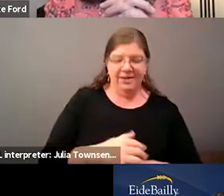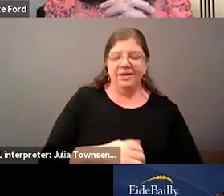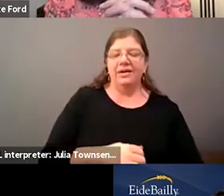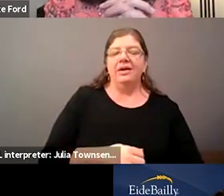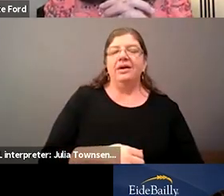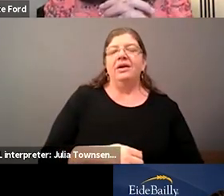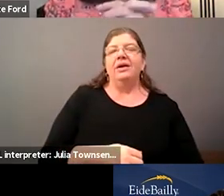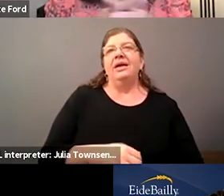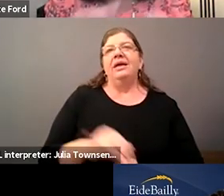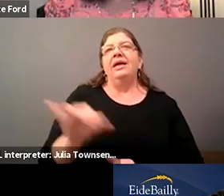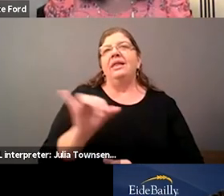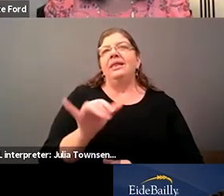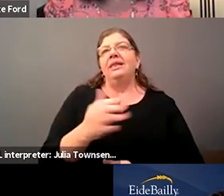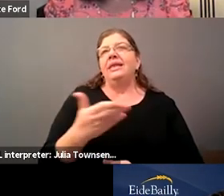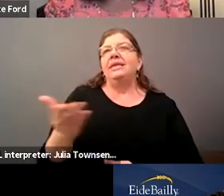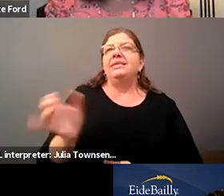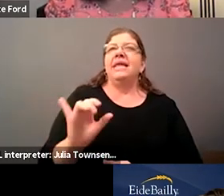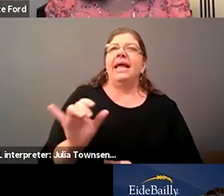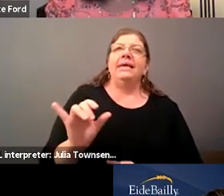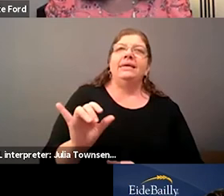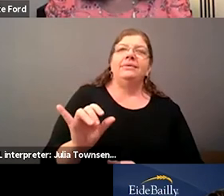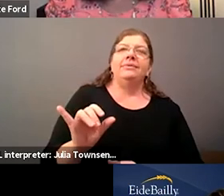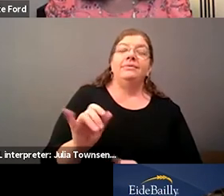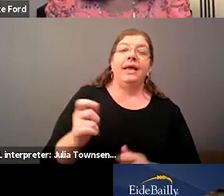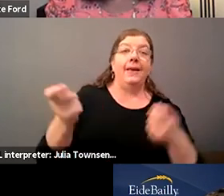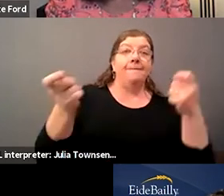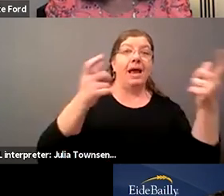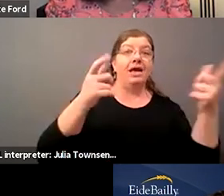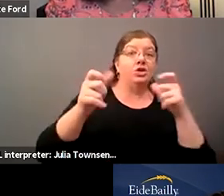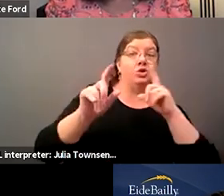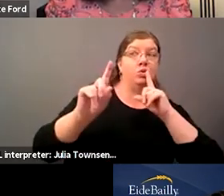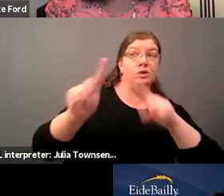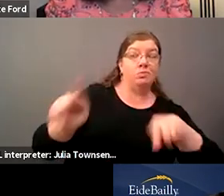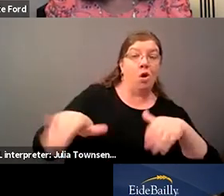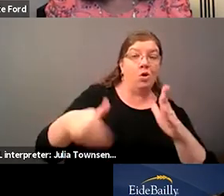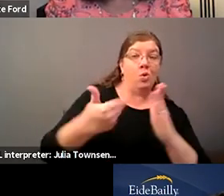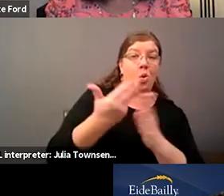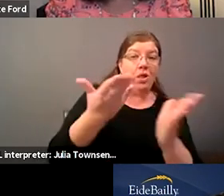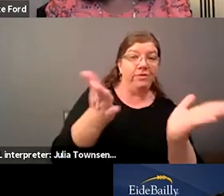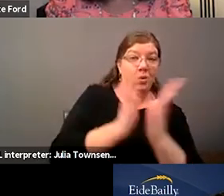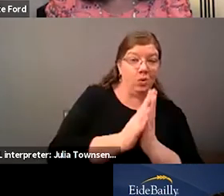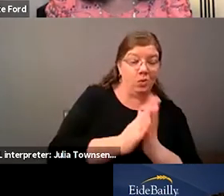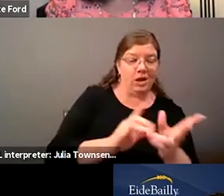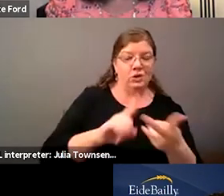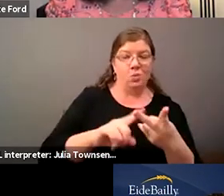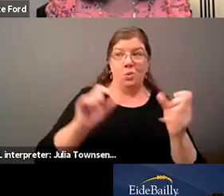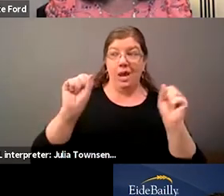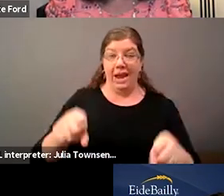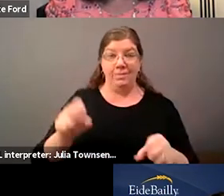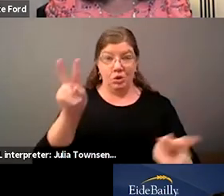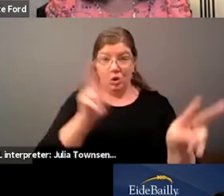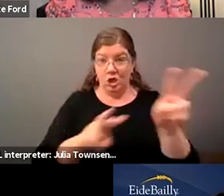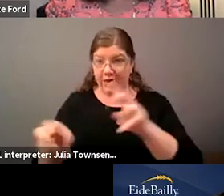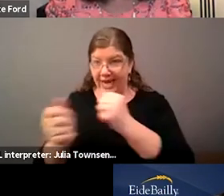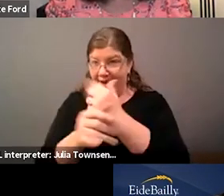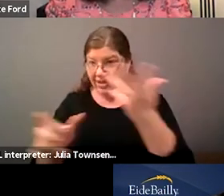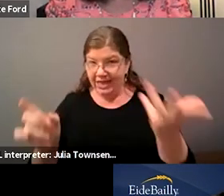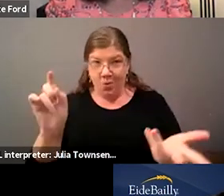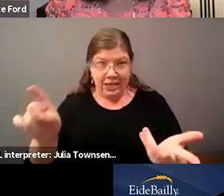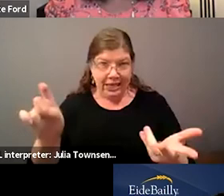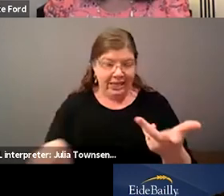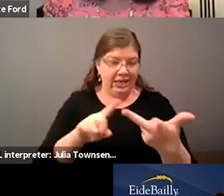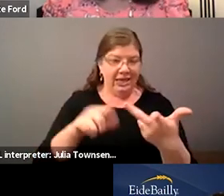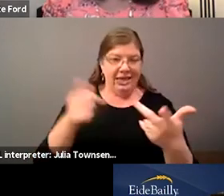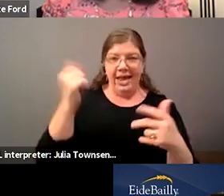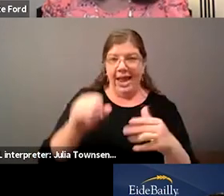looking at things such as did management respond to all of our requests were we able to look at everything that we needed to look at you know were there any